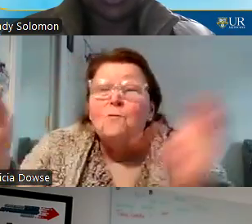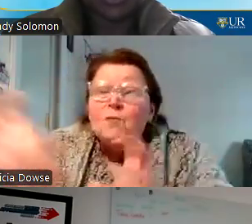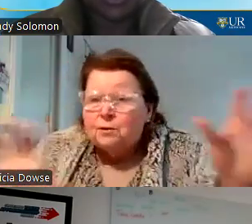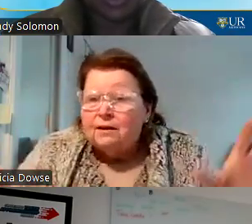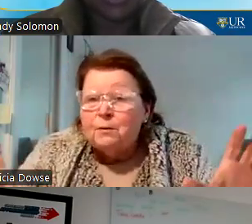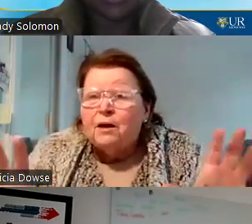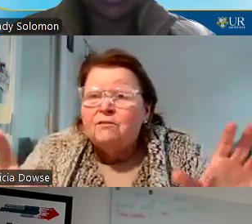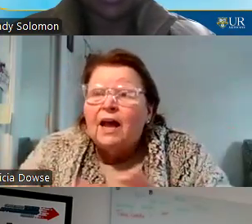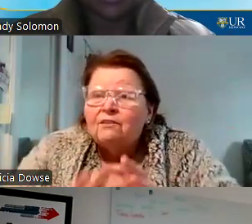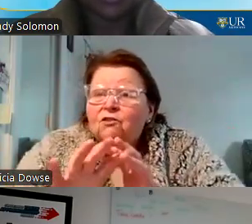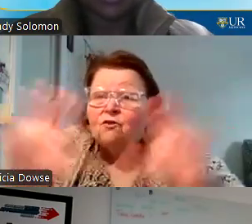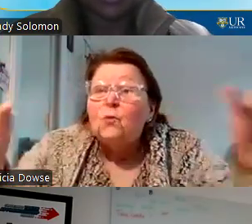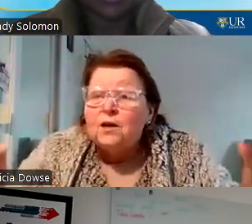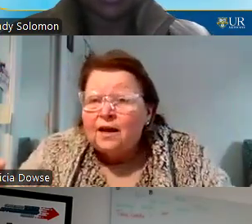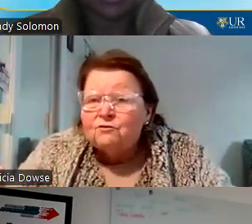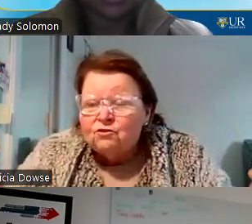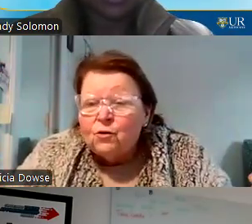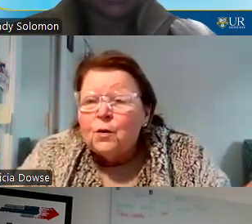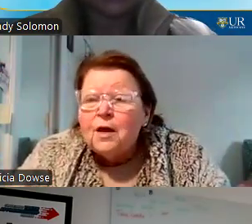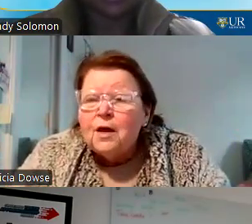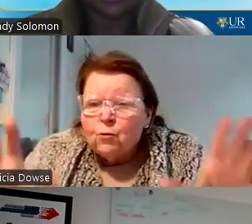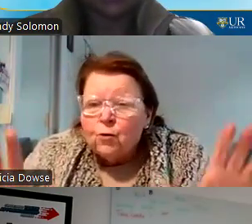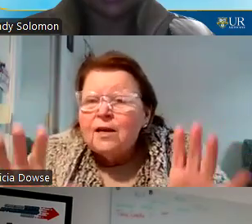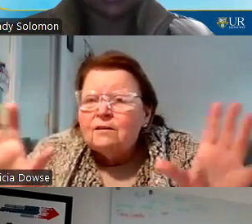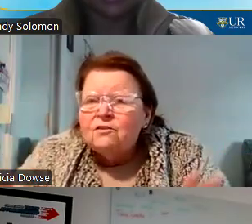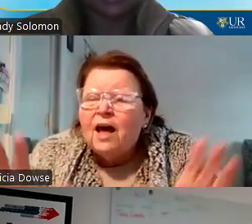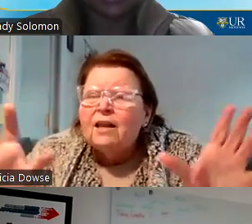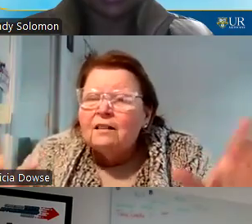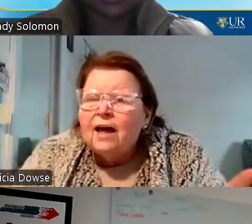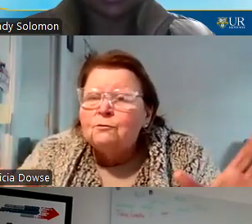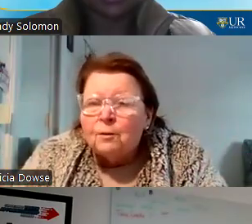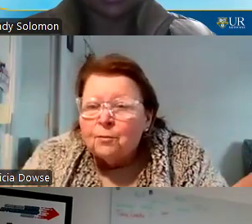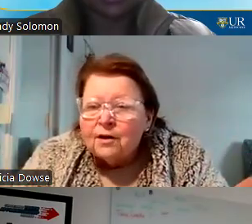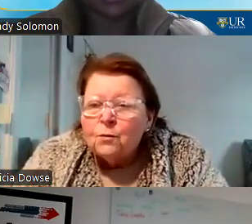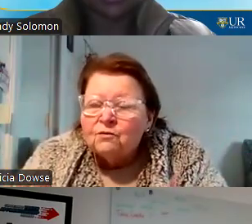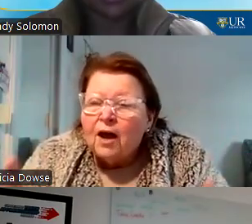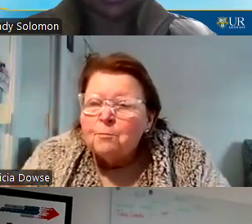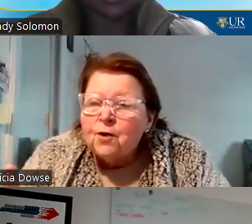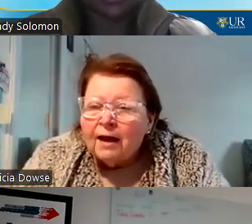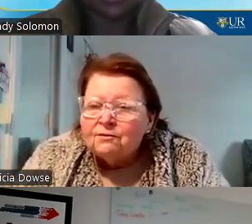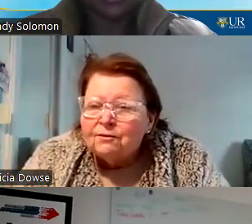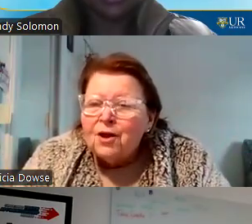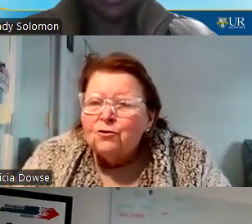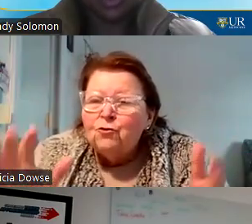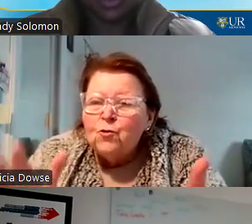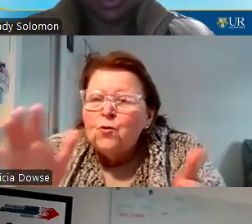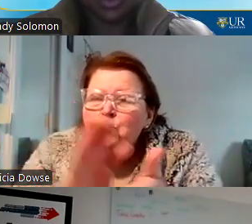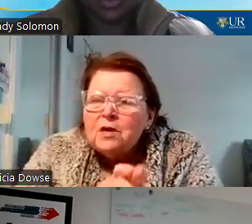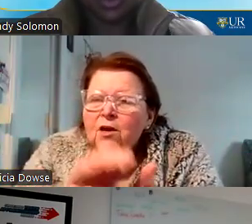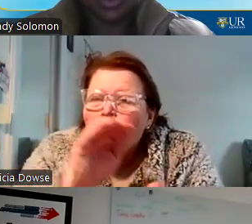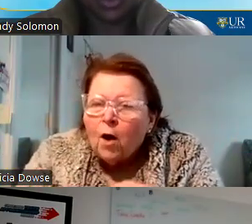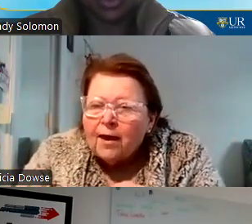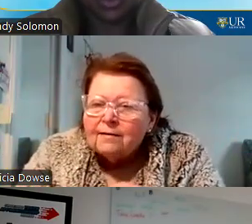pops all over the place because it has to do what it has to do. The brain does not allow somebody who is hyperactive